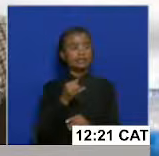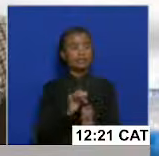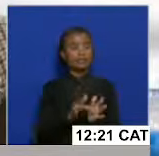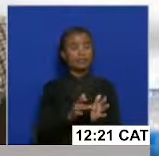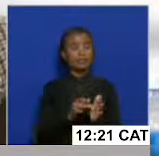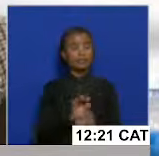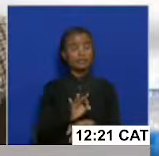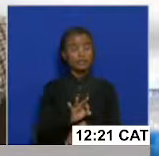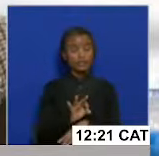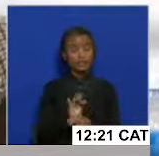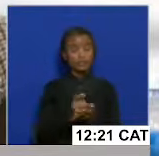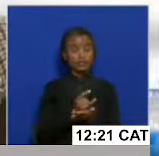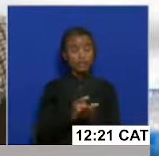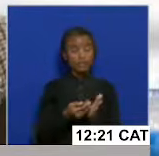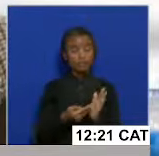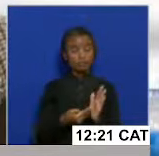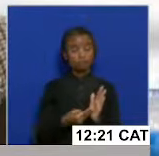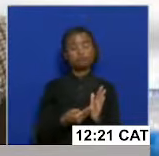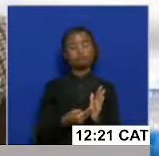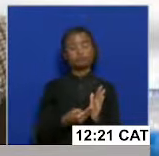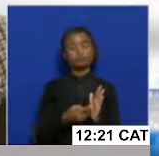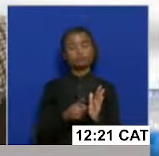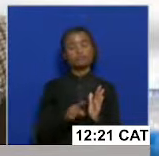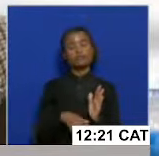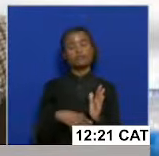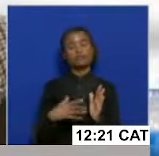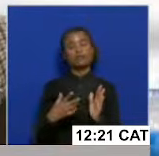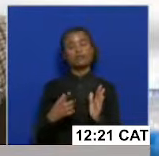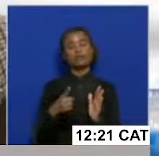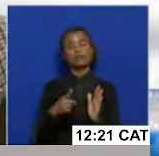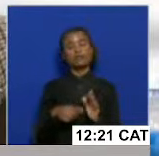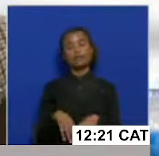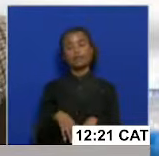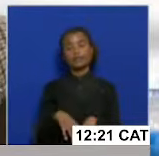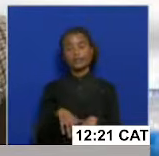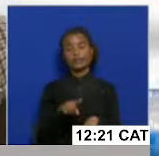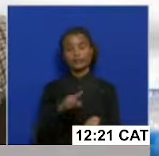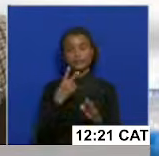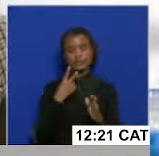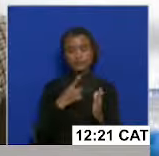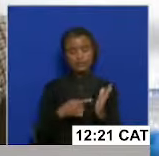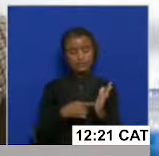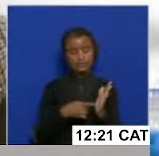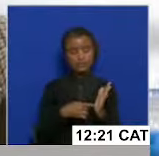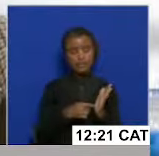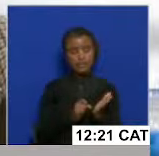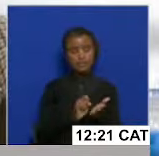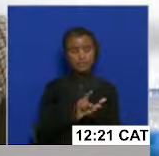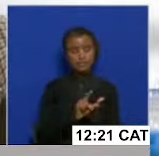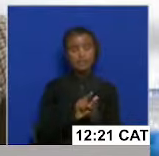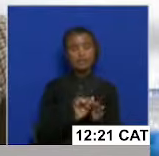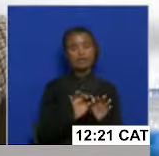I just read the message at 4 minutes past 7, where you say, "Let me come that side."